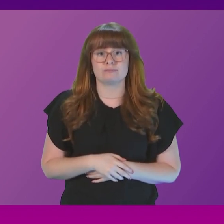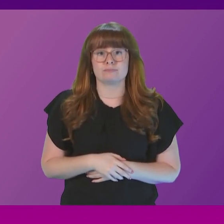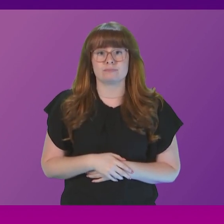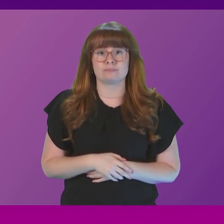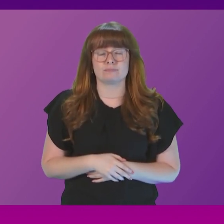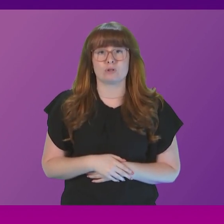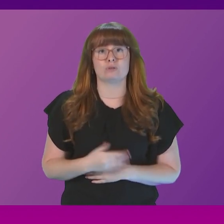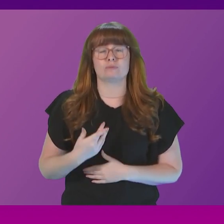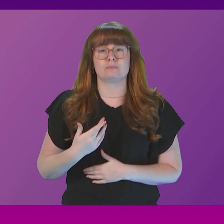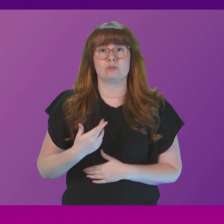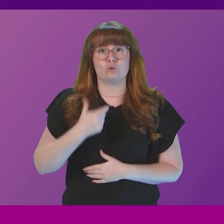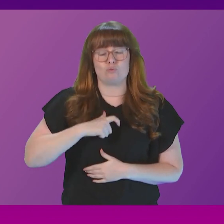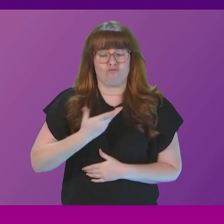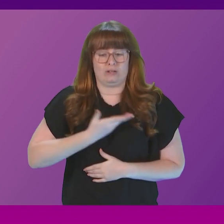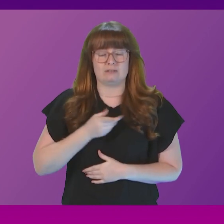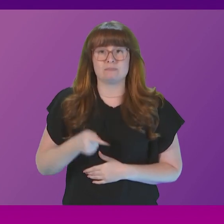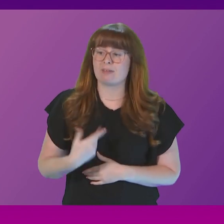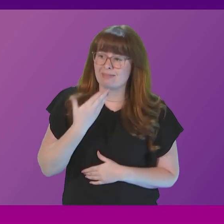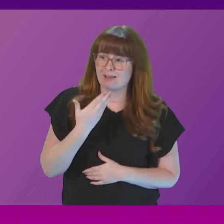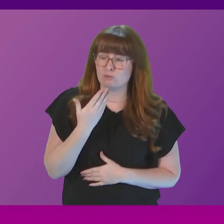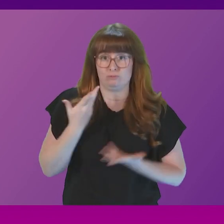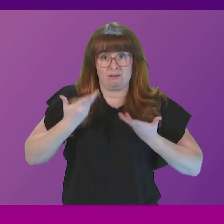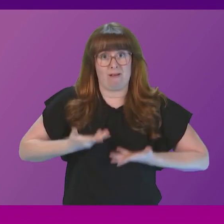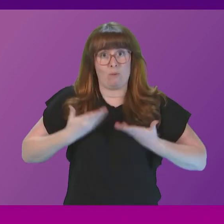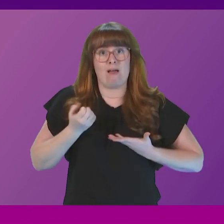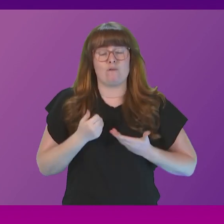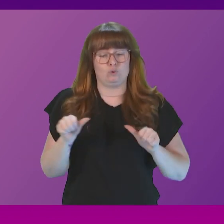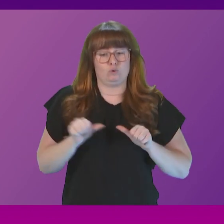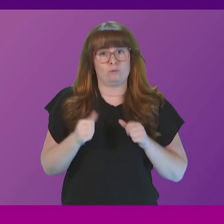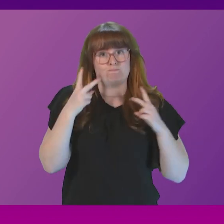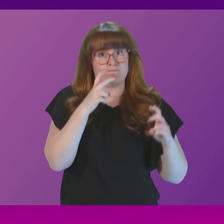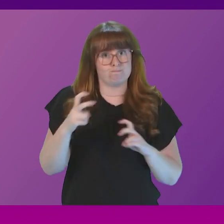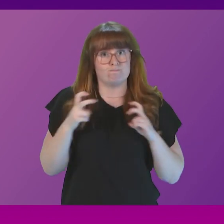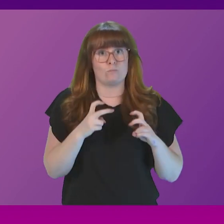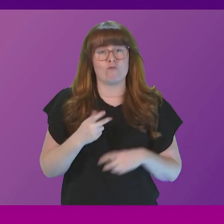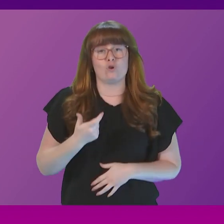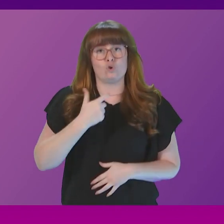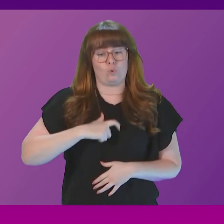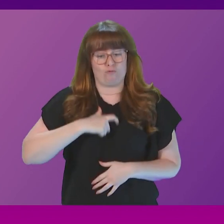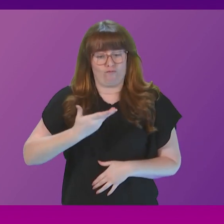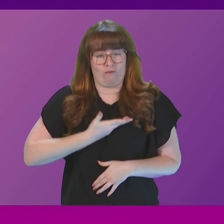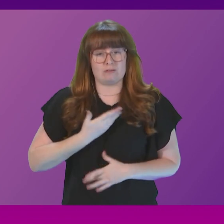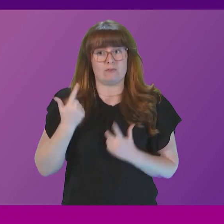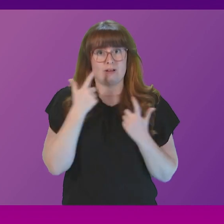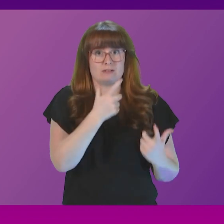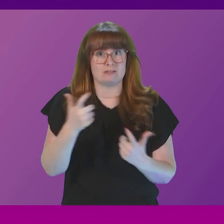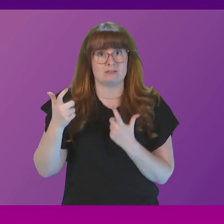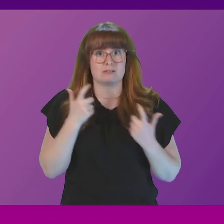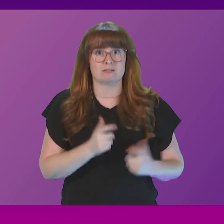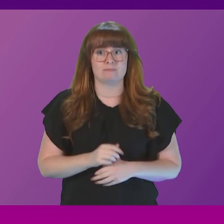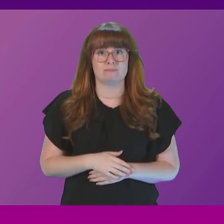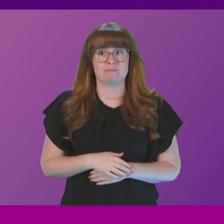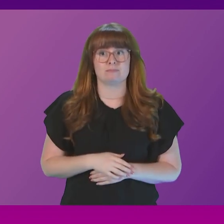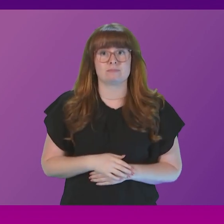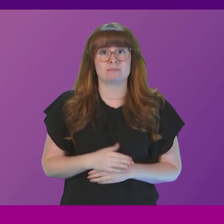The Equalities Committee are currently undertaking a short inquiry on human rights of those seeking asylum in Scotland. Against